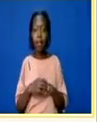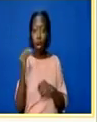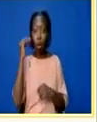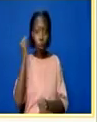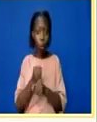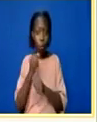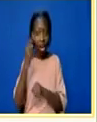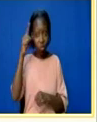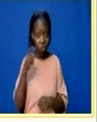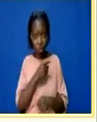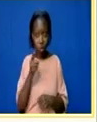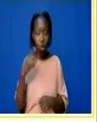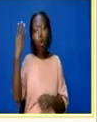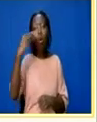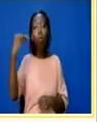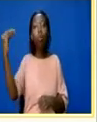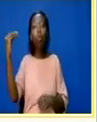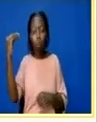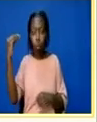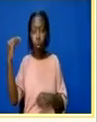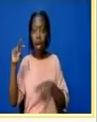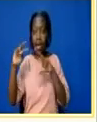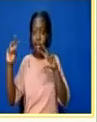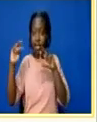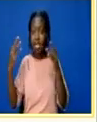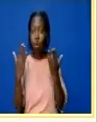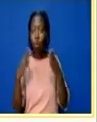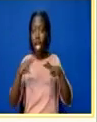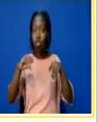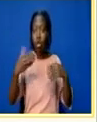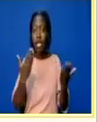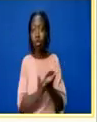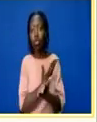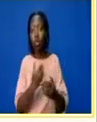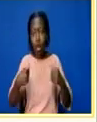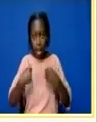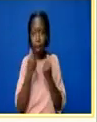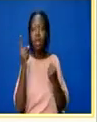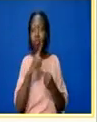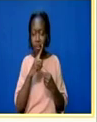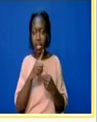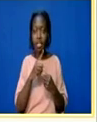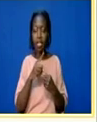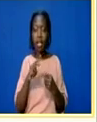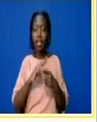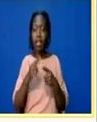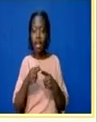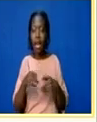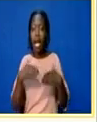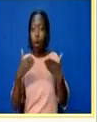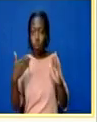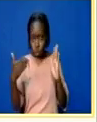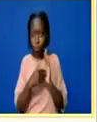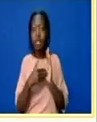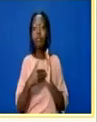to you. Mm-hmm. Go and identify okay. where soil erosion has occurred and prevent it. Okay. Always